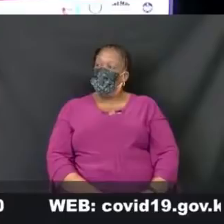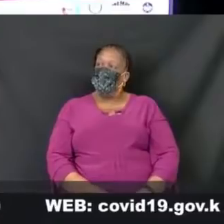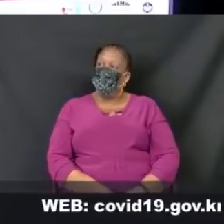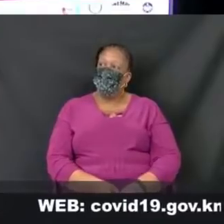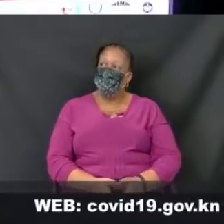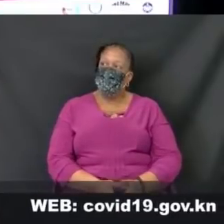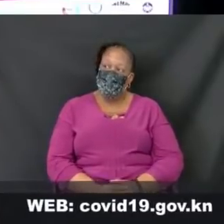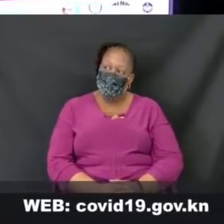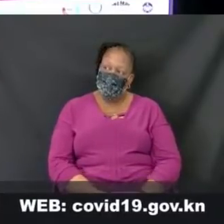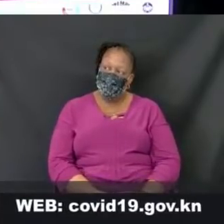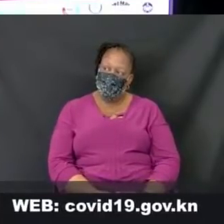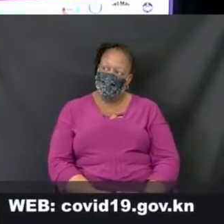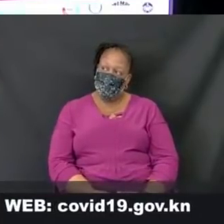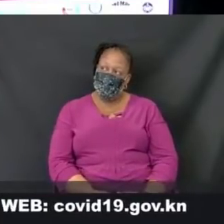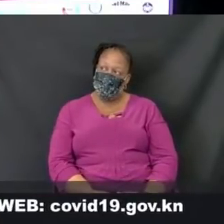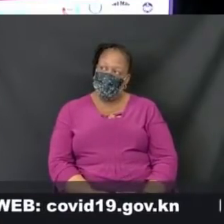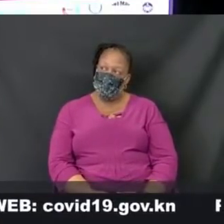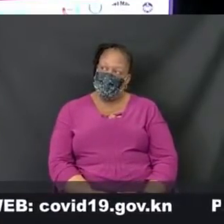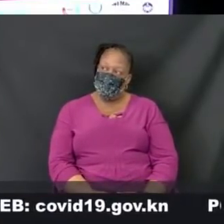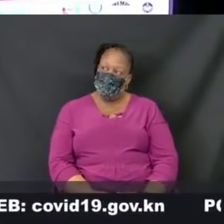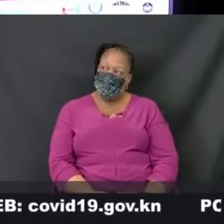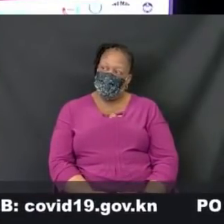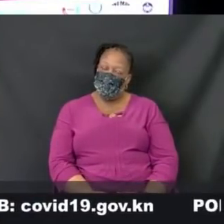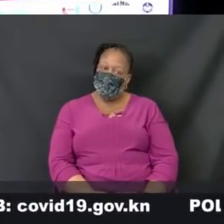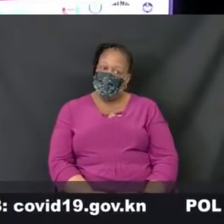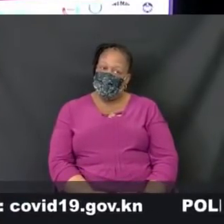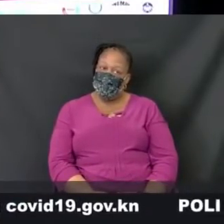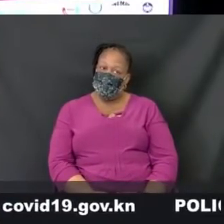Thank you very much.